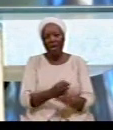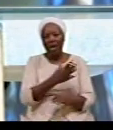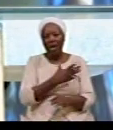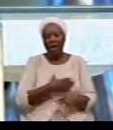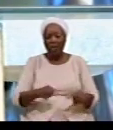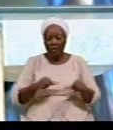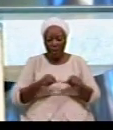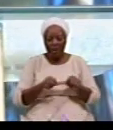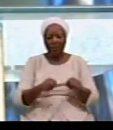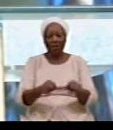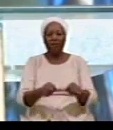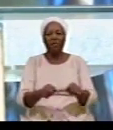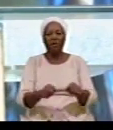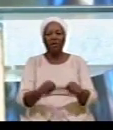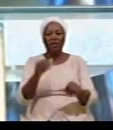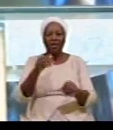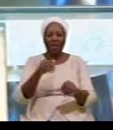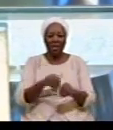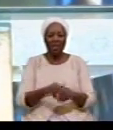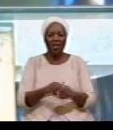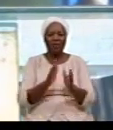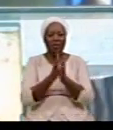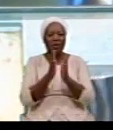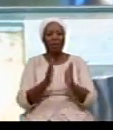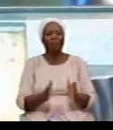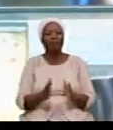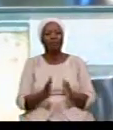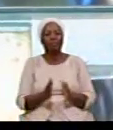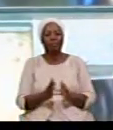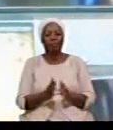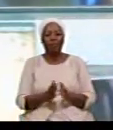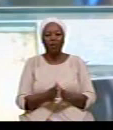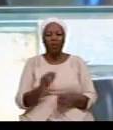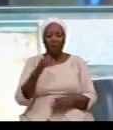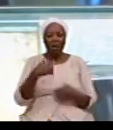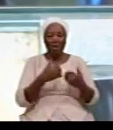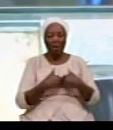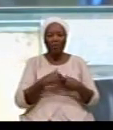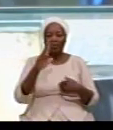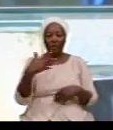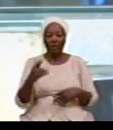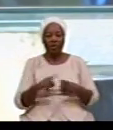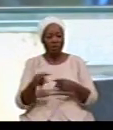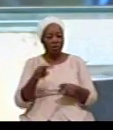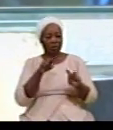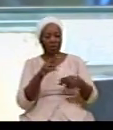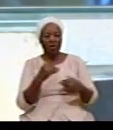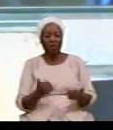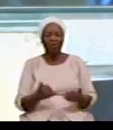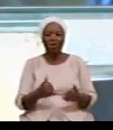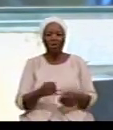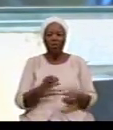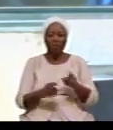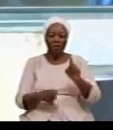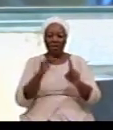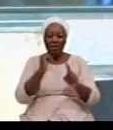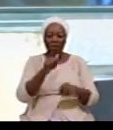and perseverance in prayer. There are three things we're looking at. Number one, the